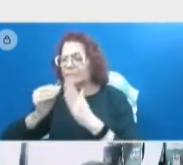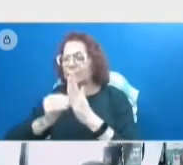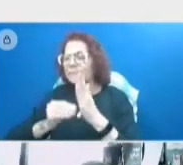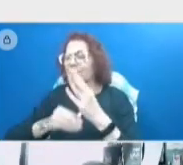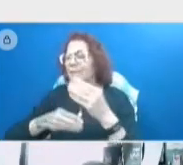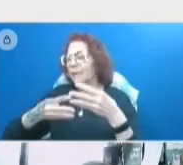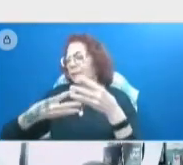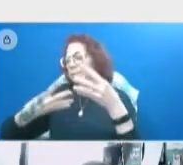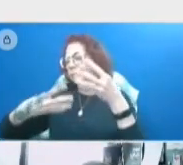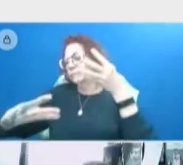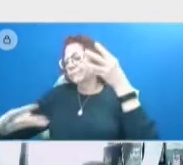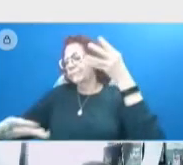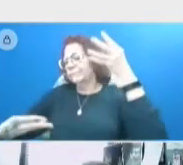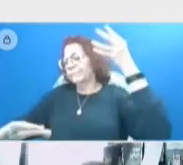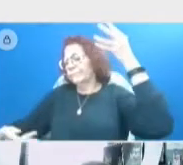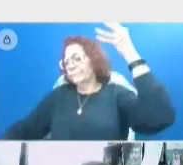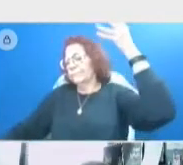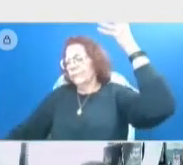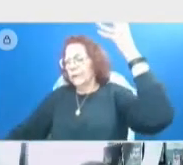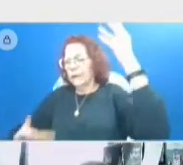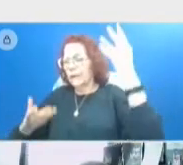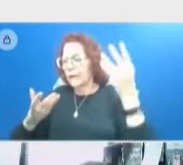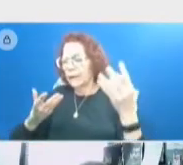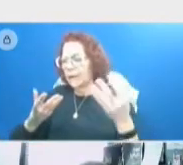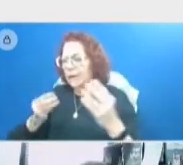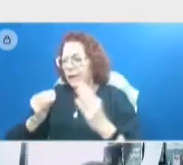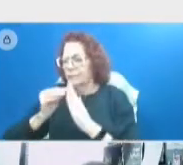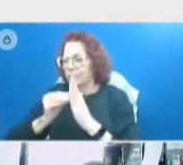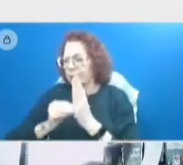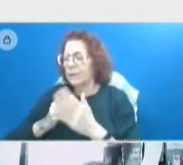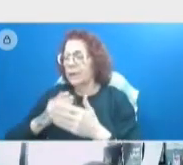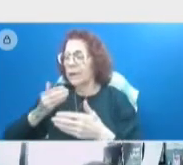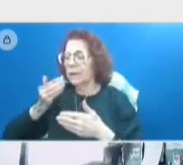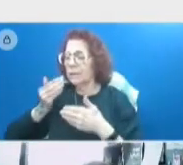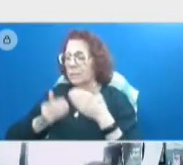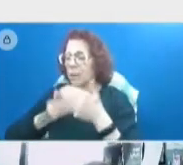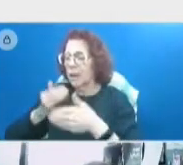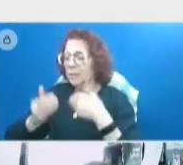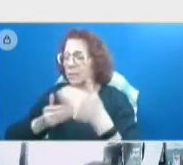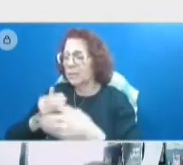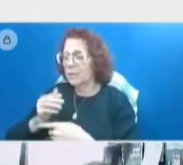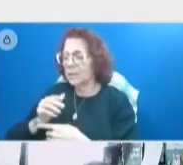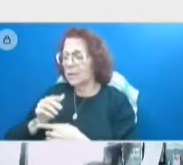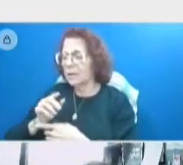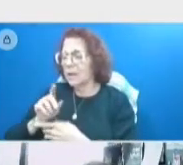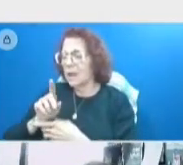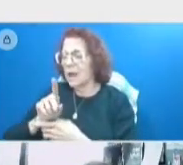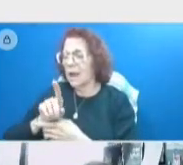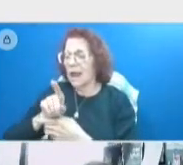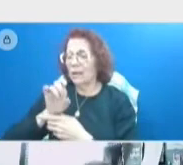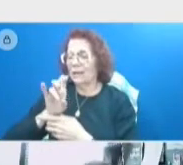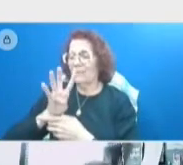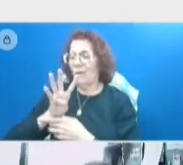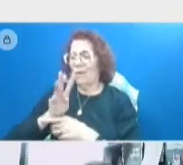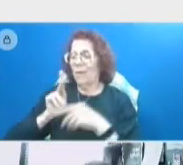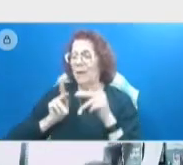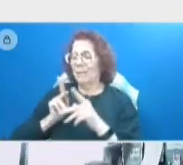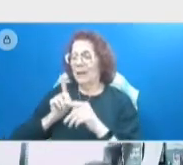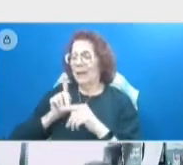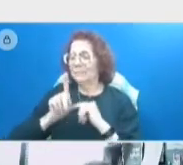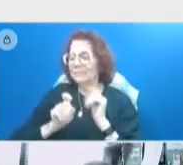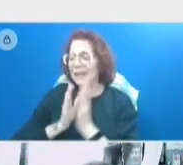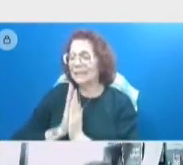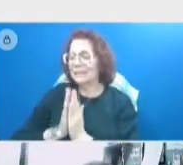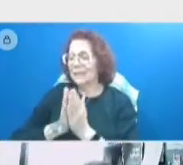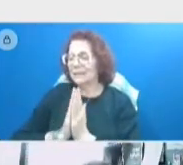The unit processed 171 FOIL requests in March. We've also continued with